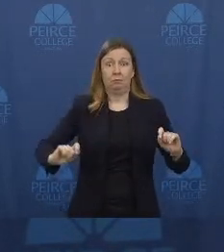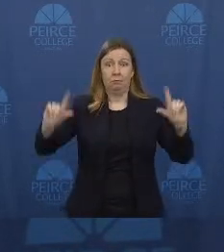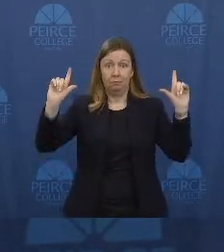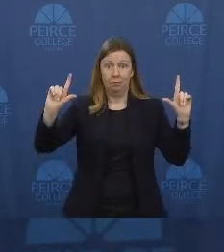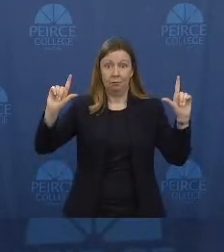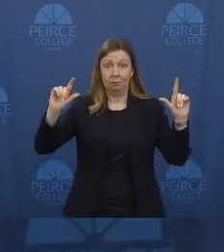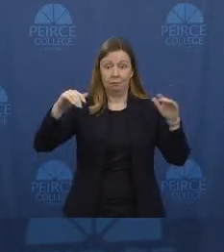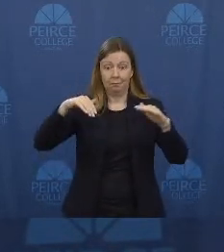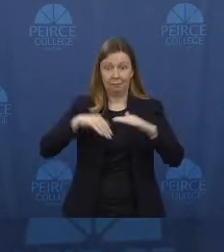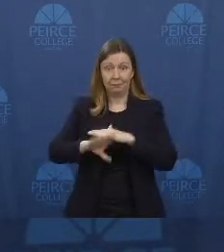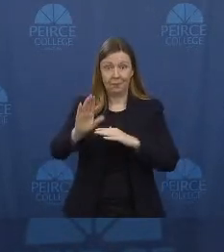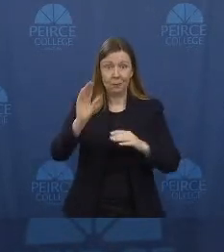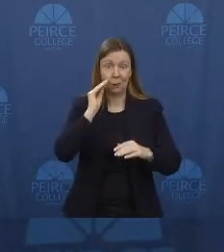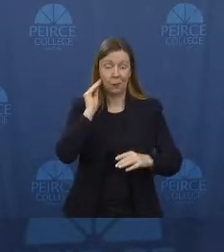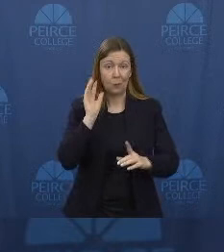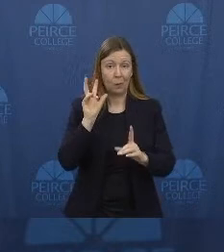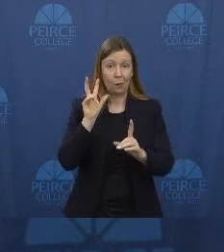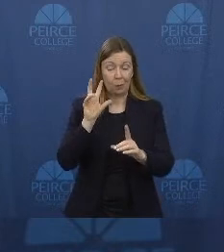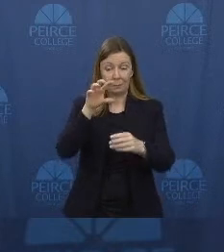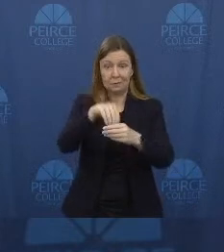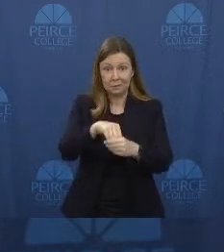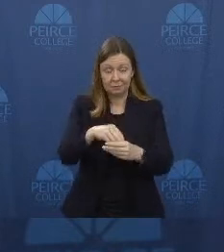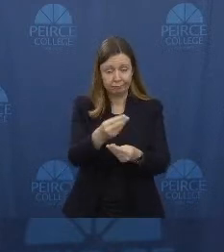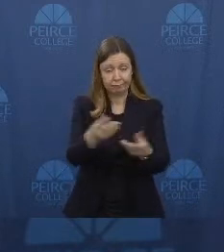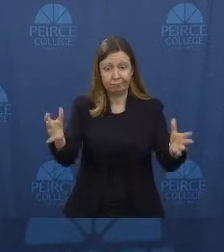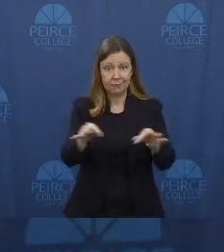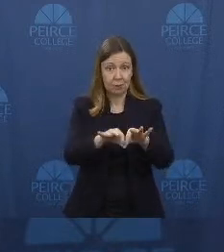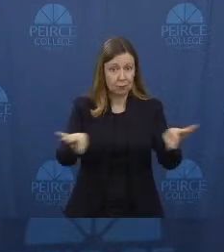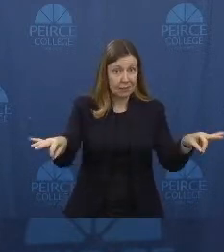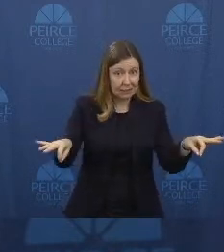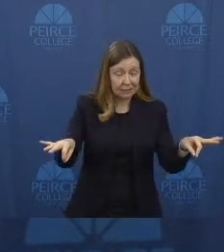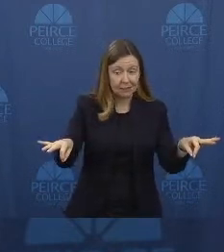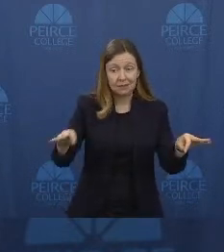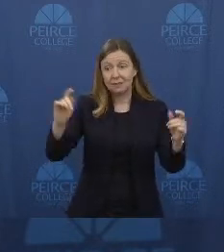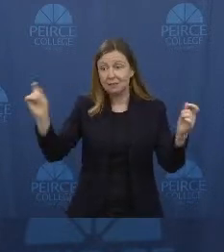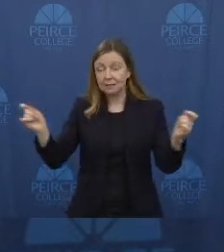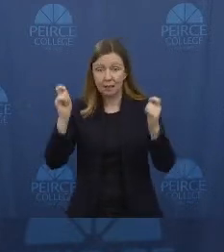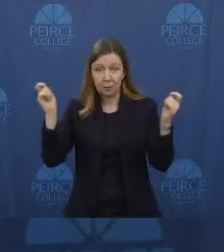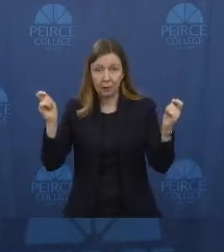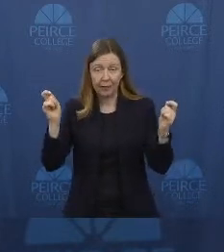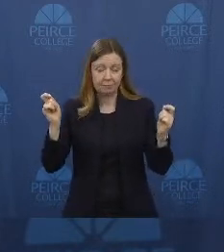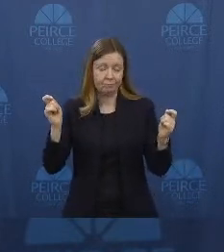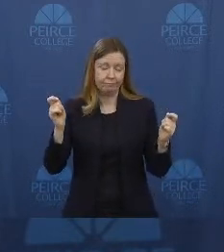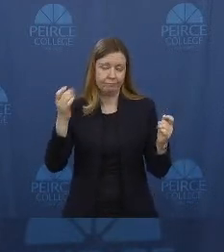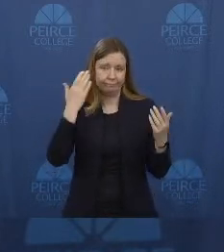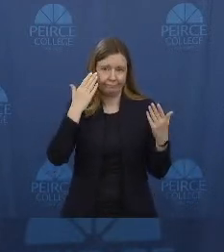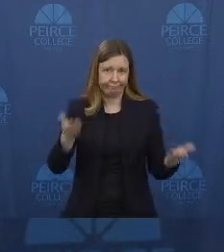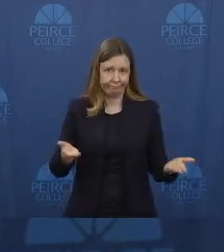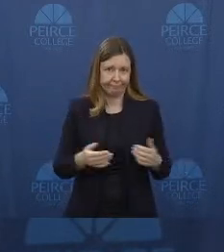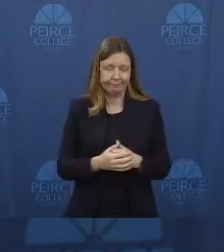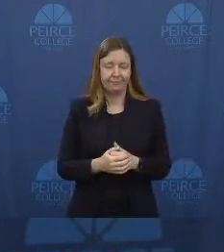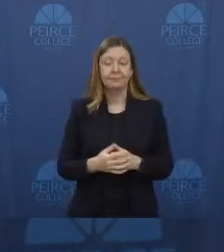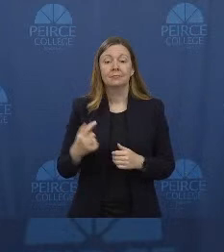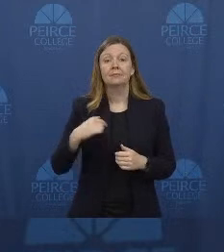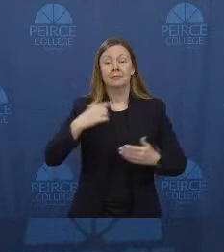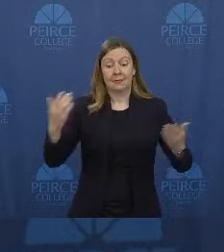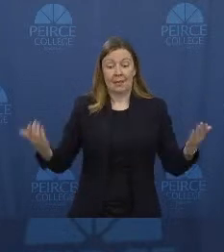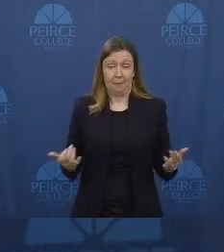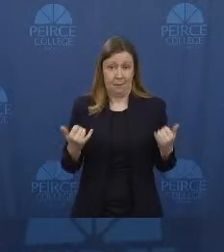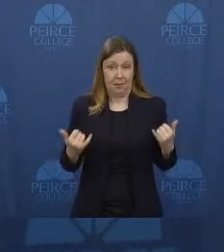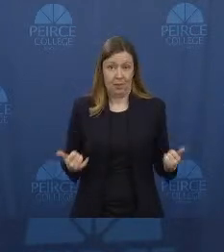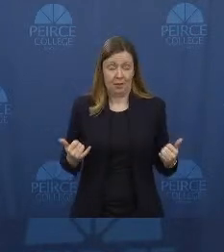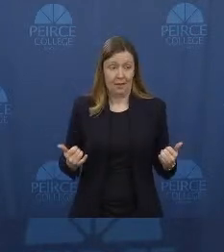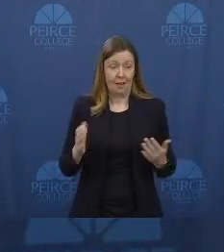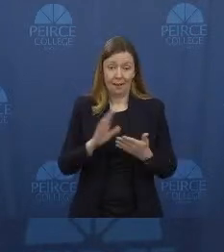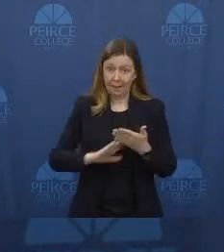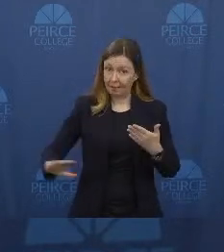coming into your homes to confer your degrees and celebrate with you. As I stand here at the